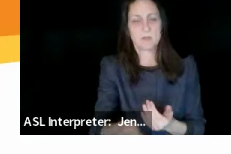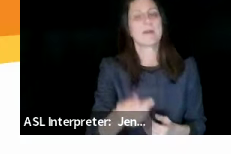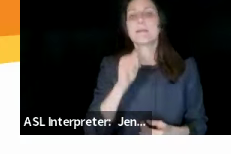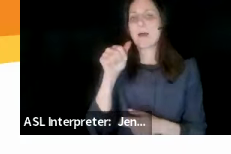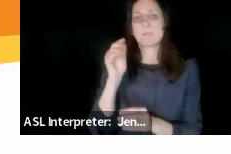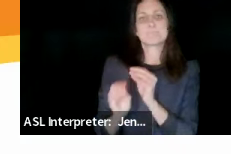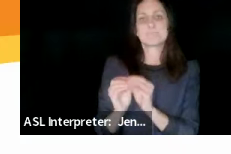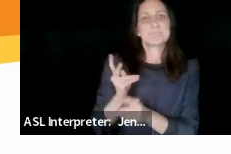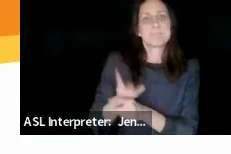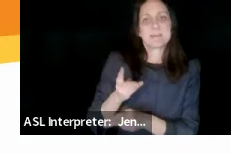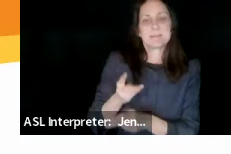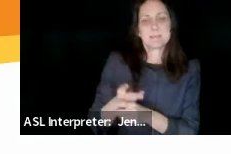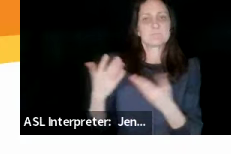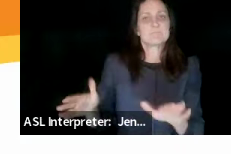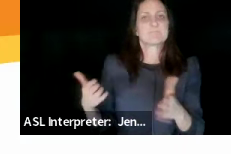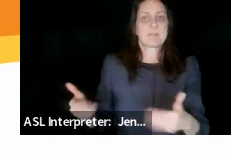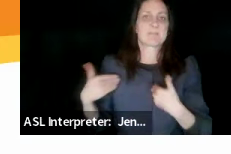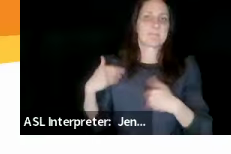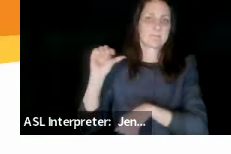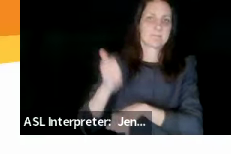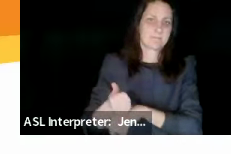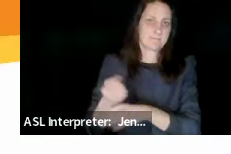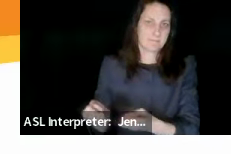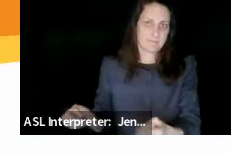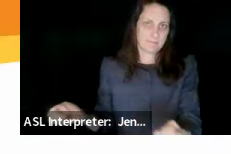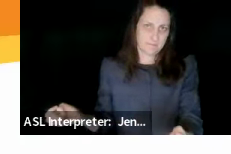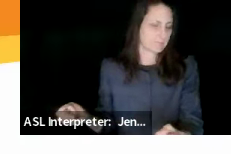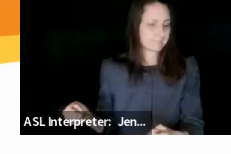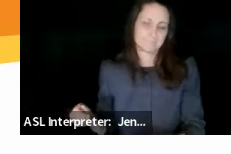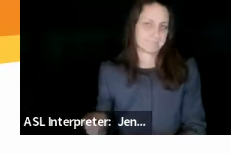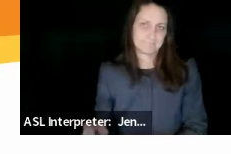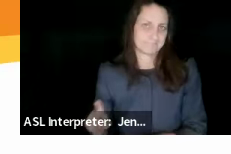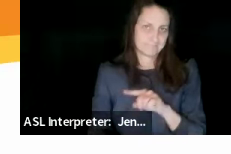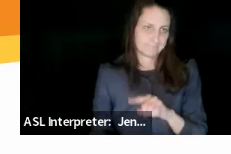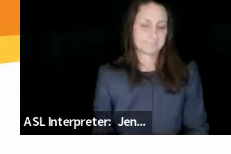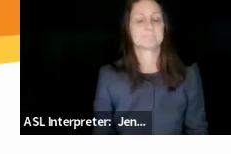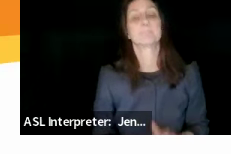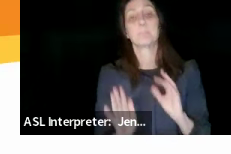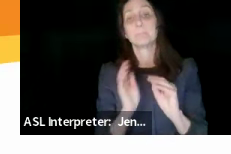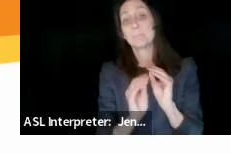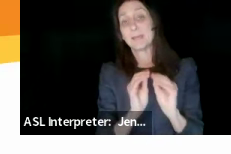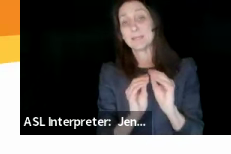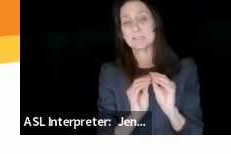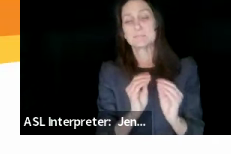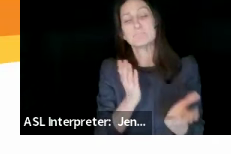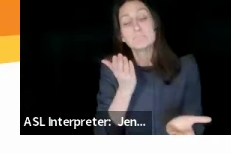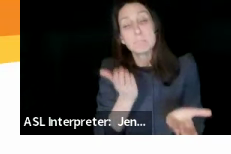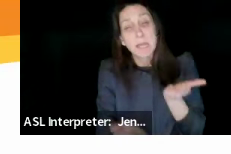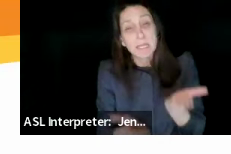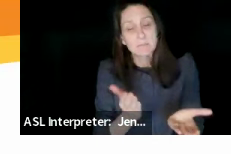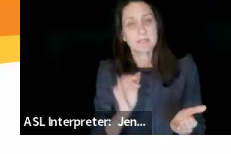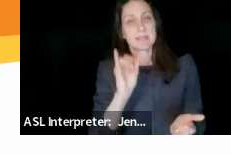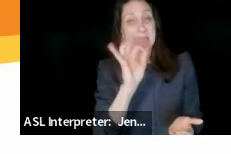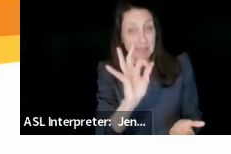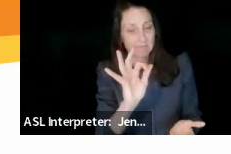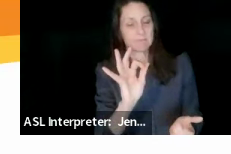items and that the organization already owns. Maintenance costs might be eligible only when they're tied to a